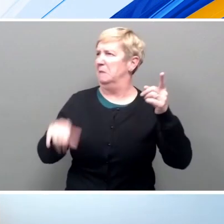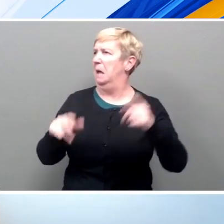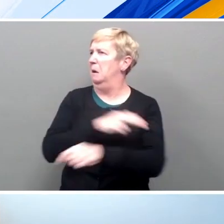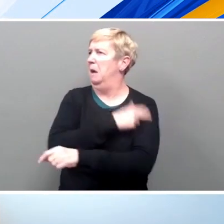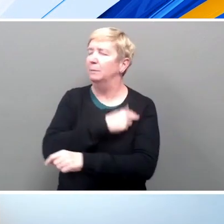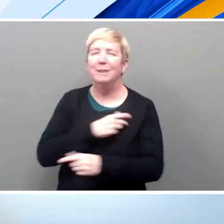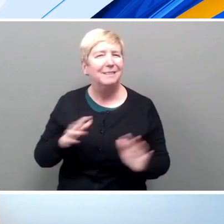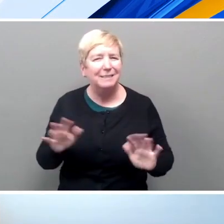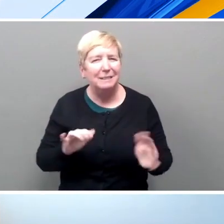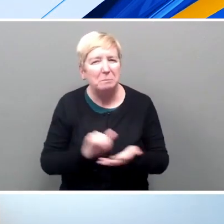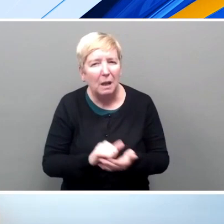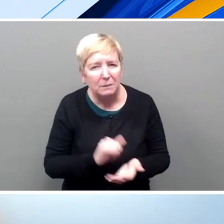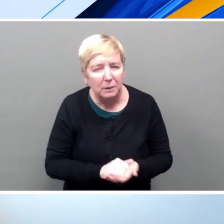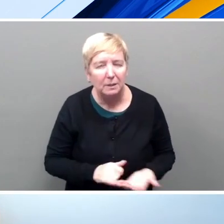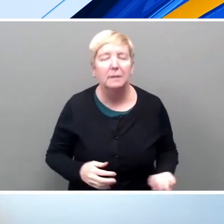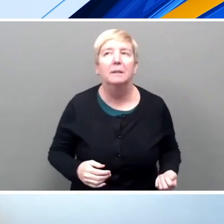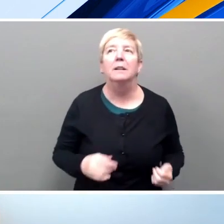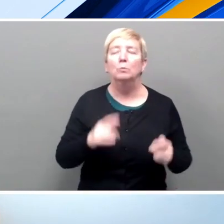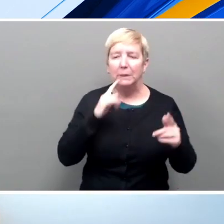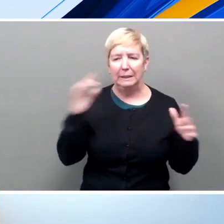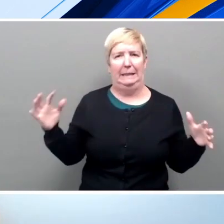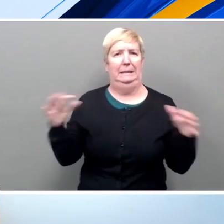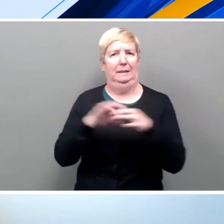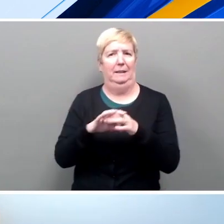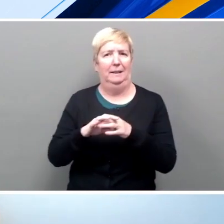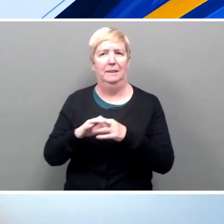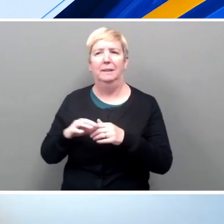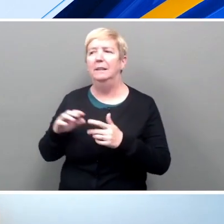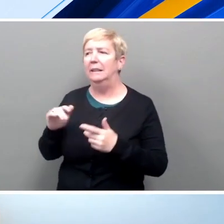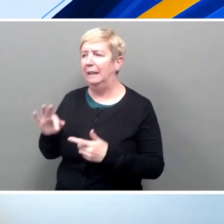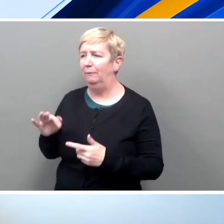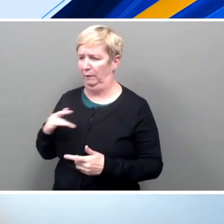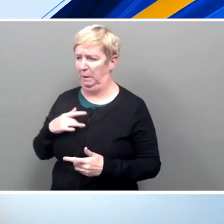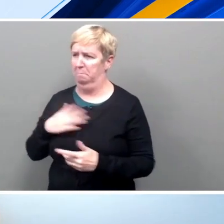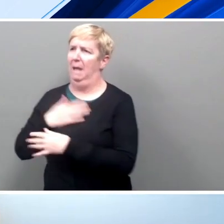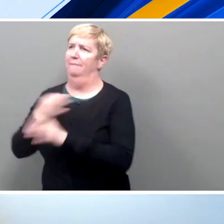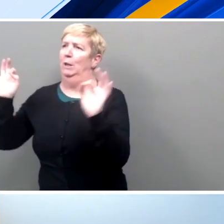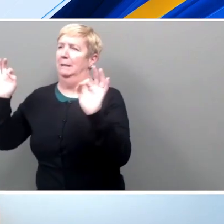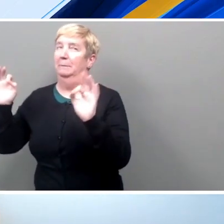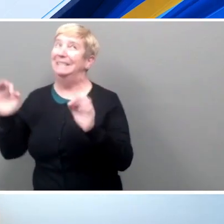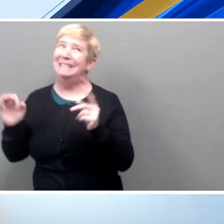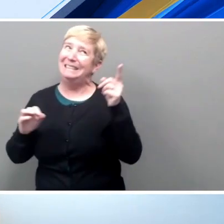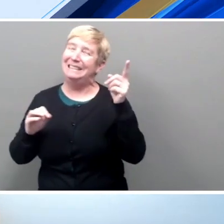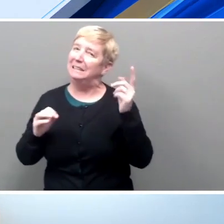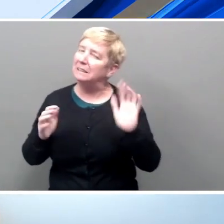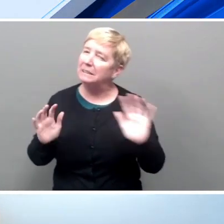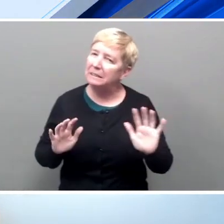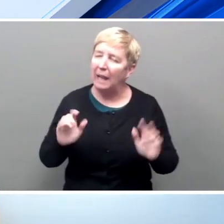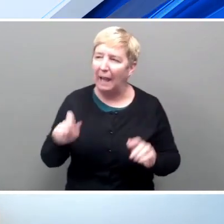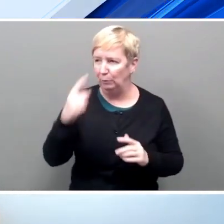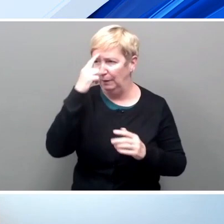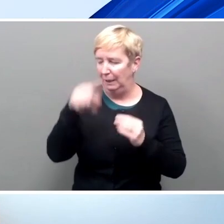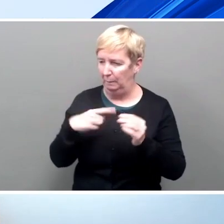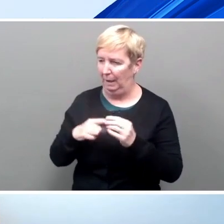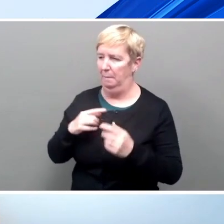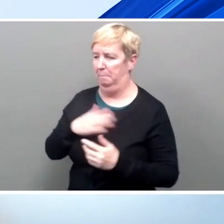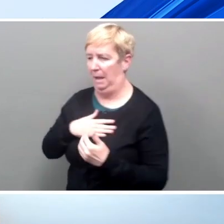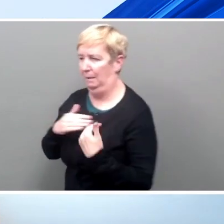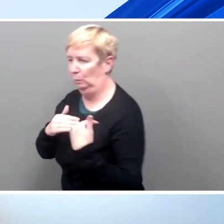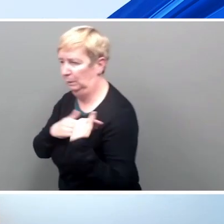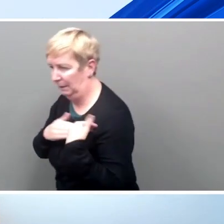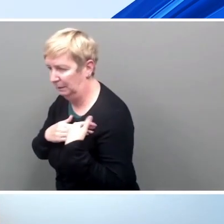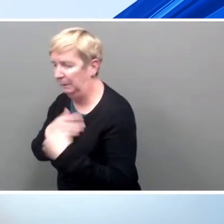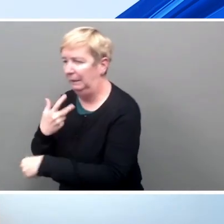are more connected, I think, than sometimes we realize or think. And so that's just something to think about too, if